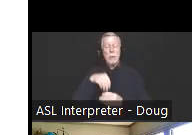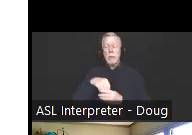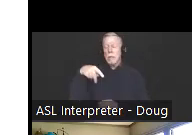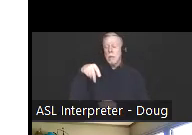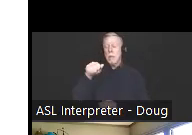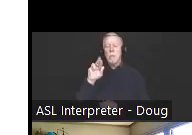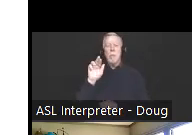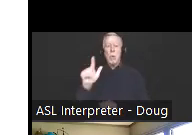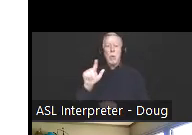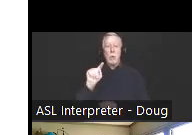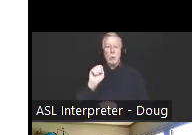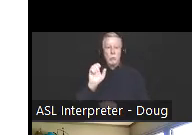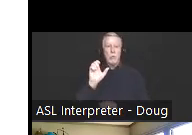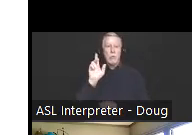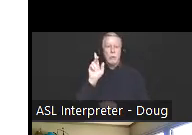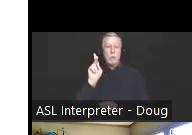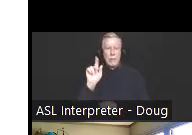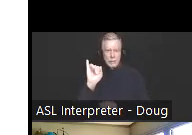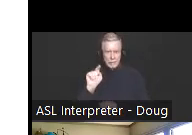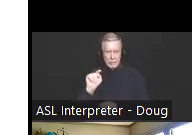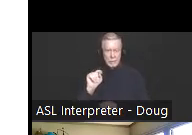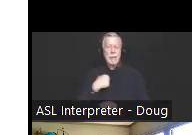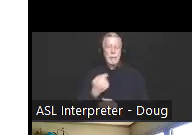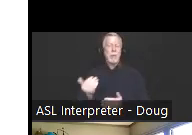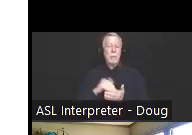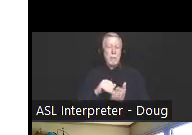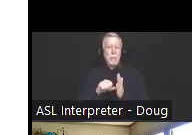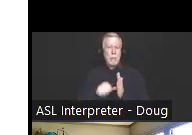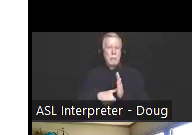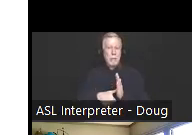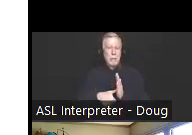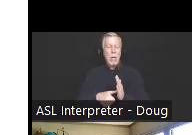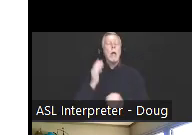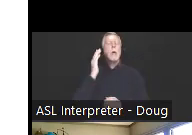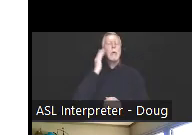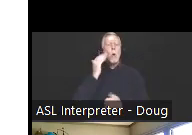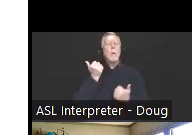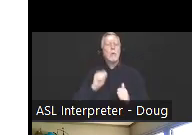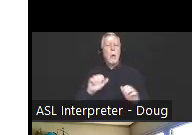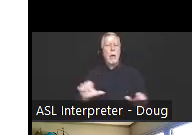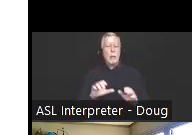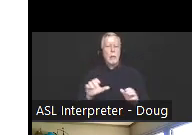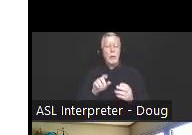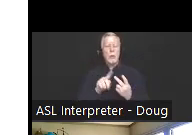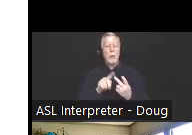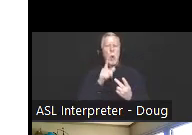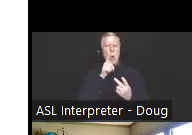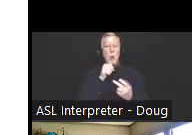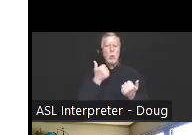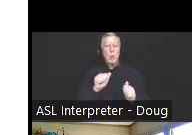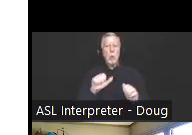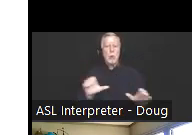me repeatedly coming back to this, know what you're trying to do and who you're trying to do it with. And remember